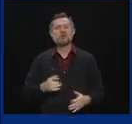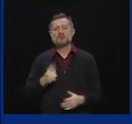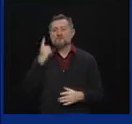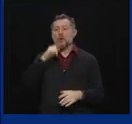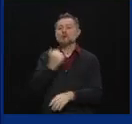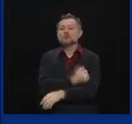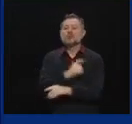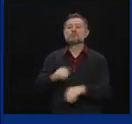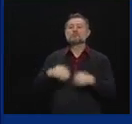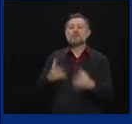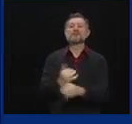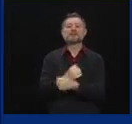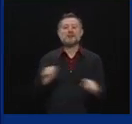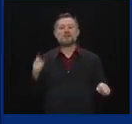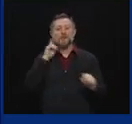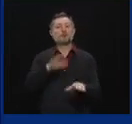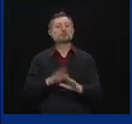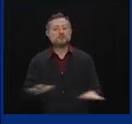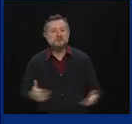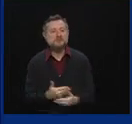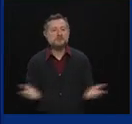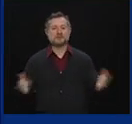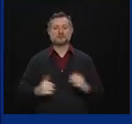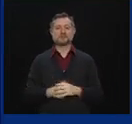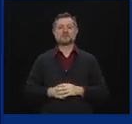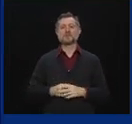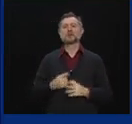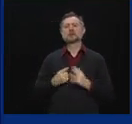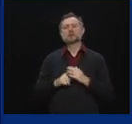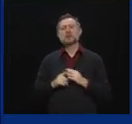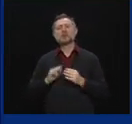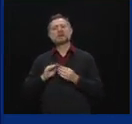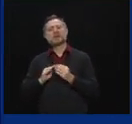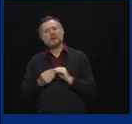safety. And we're starting to see the numbers up somewhat, but again,